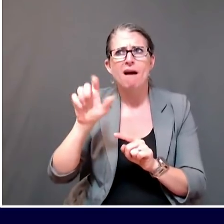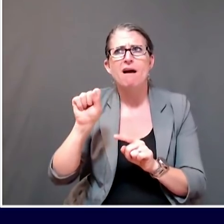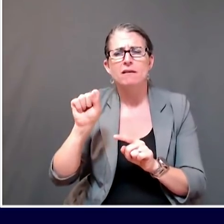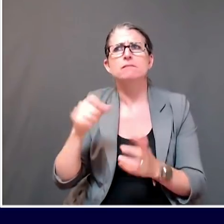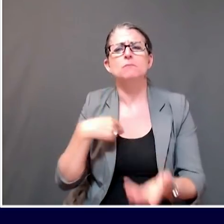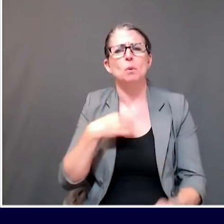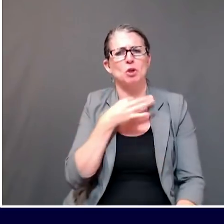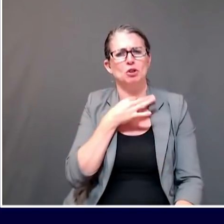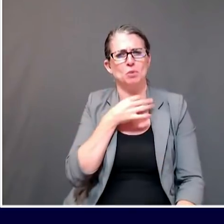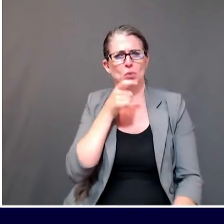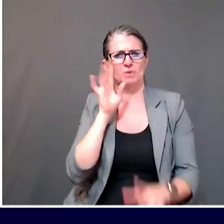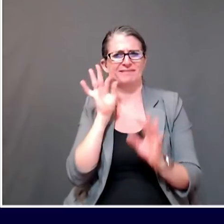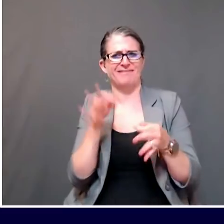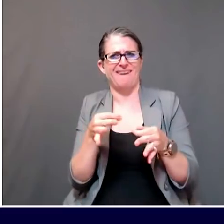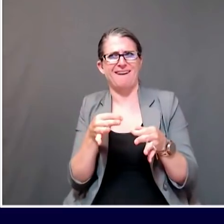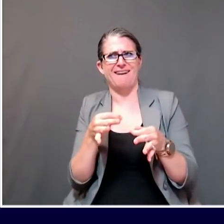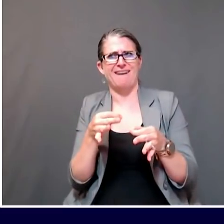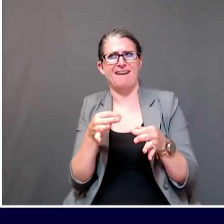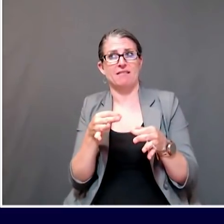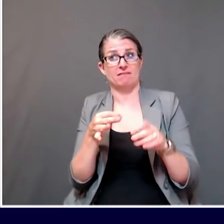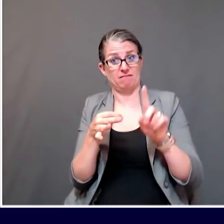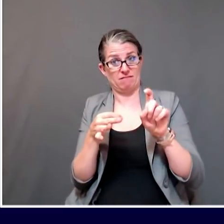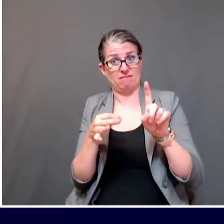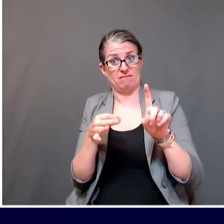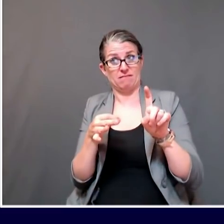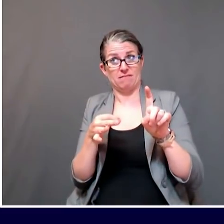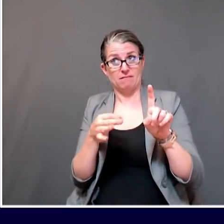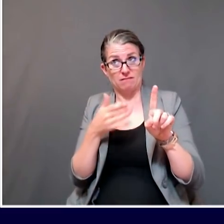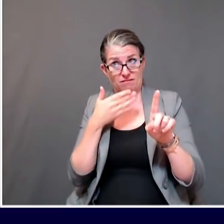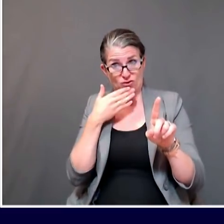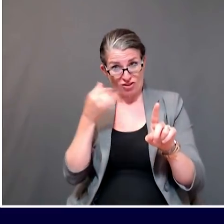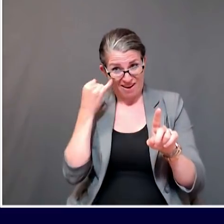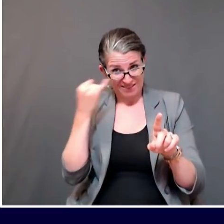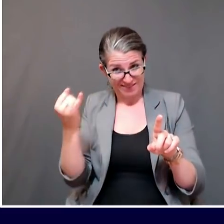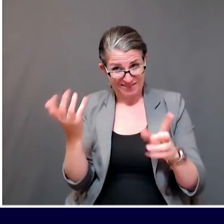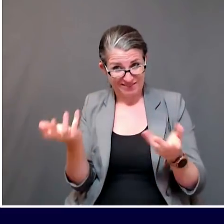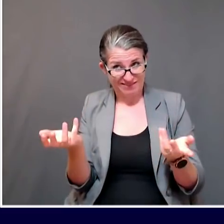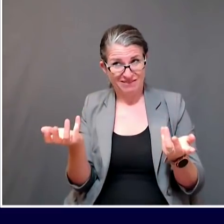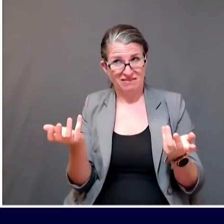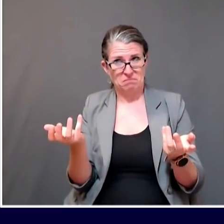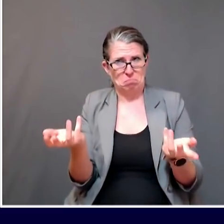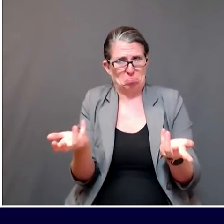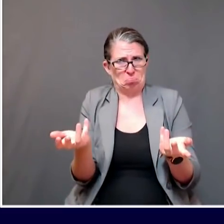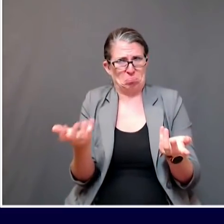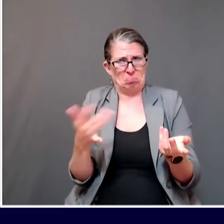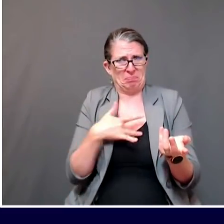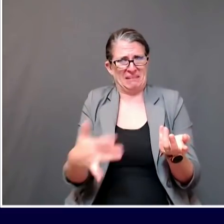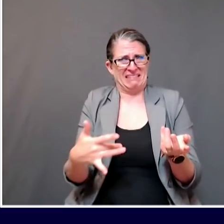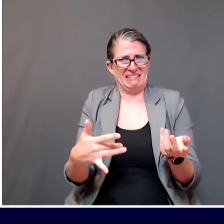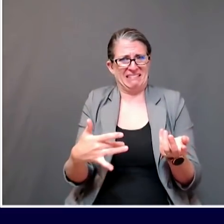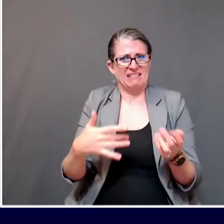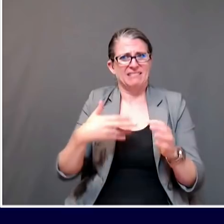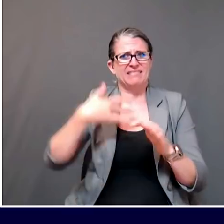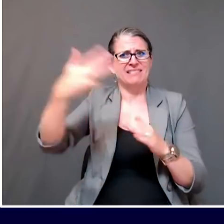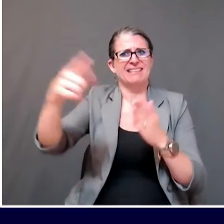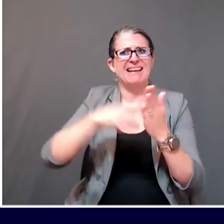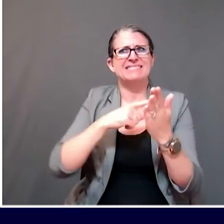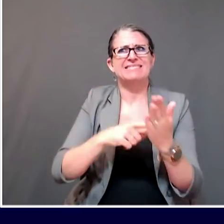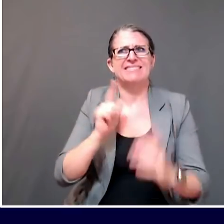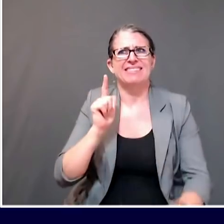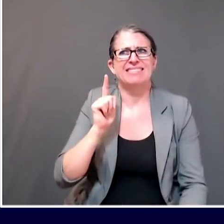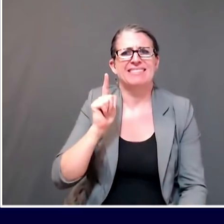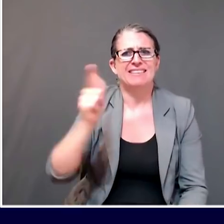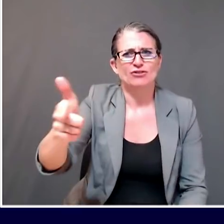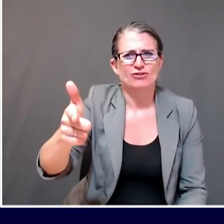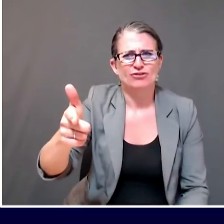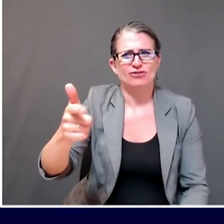prudent thing to do, being that the event was scheduled for a couple of months from now. And speaking of a couple of